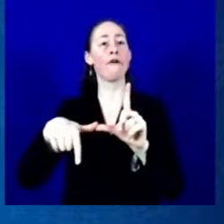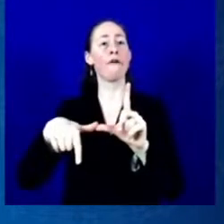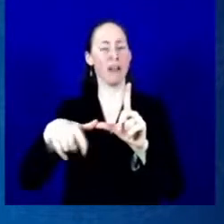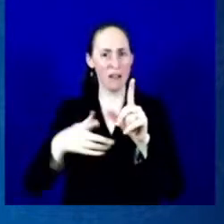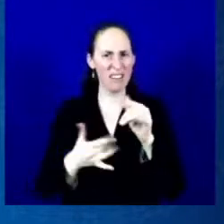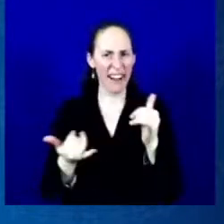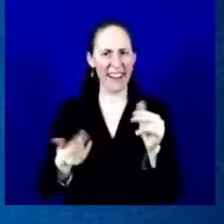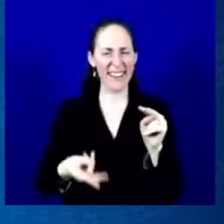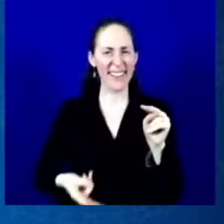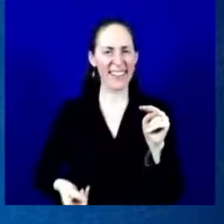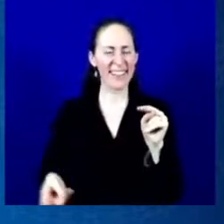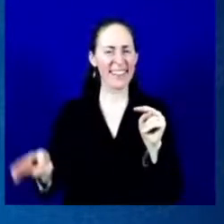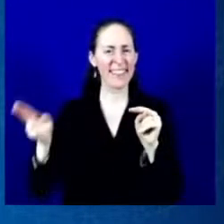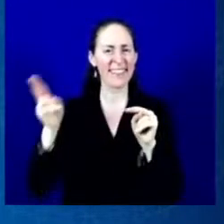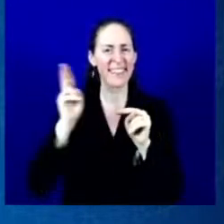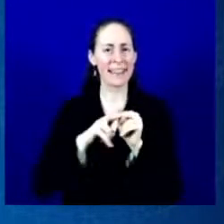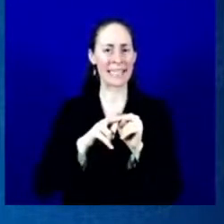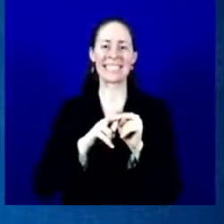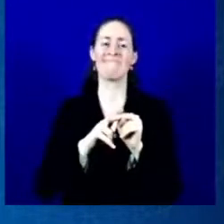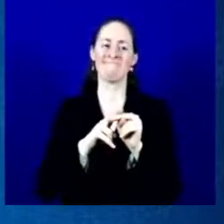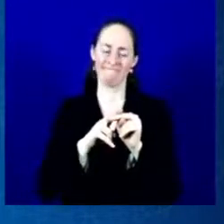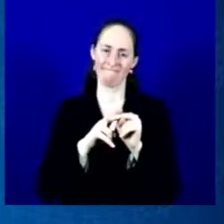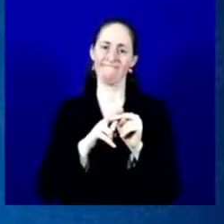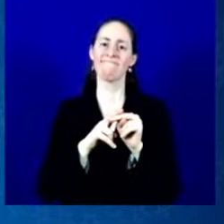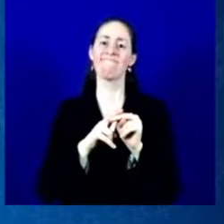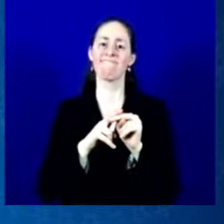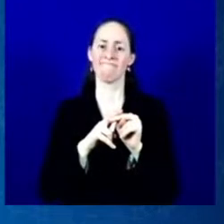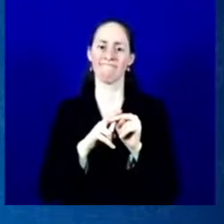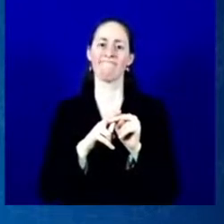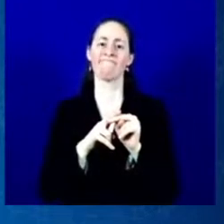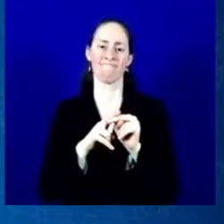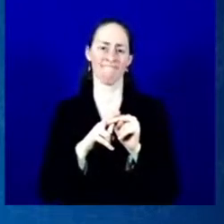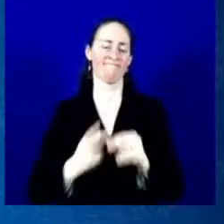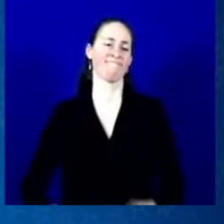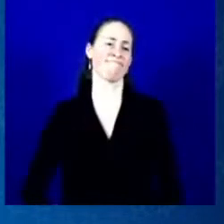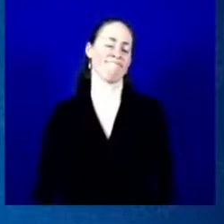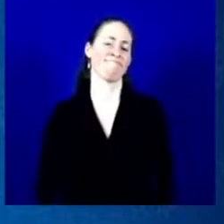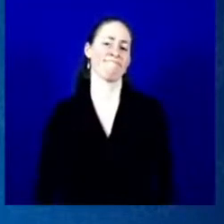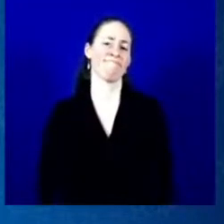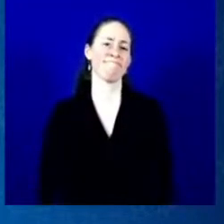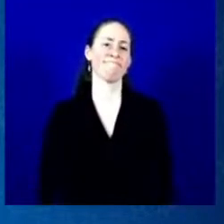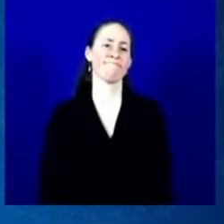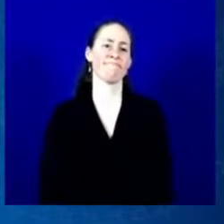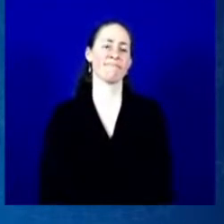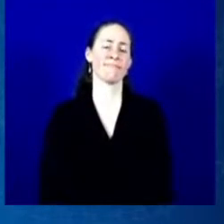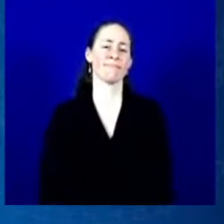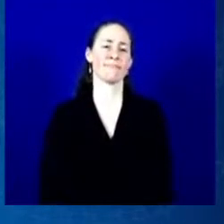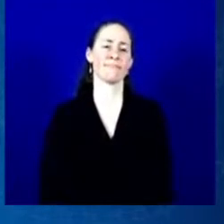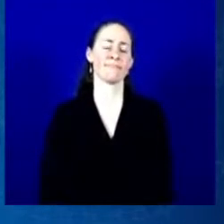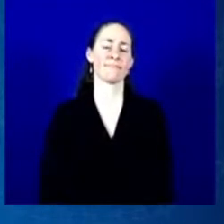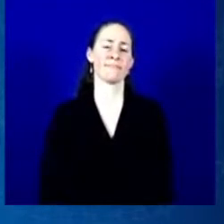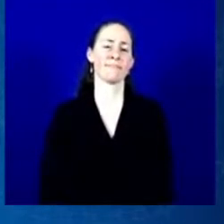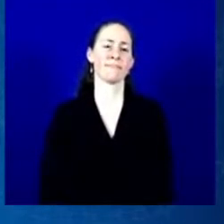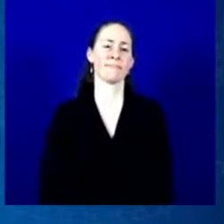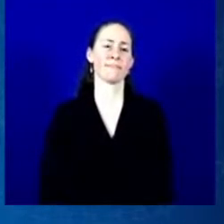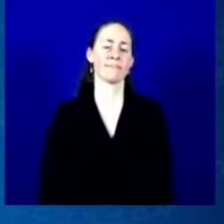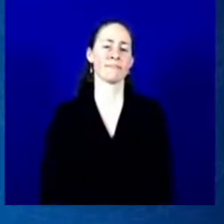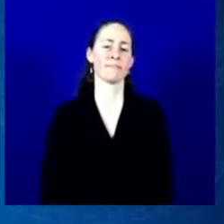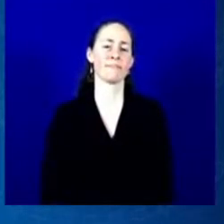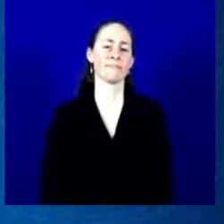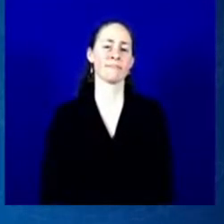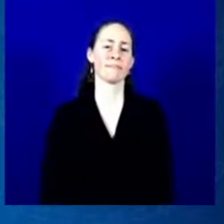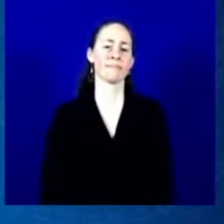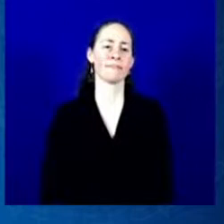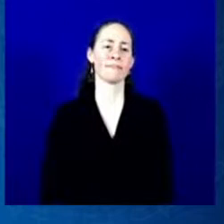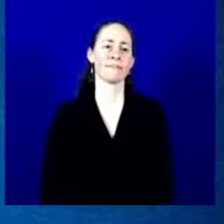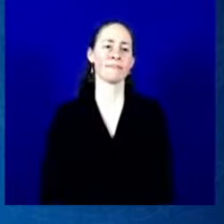wouldn't see bloodshed. More than 2 weeks ago in the Rose Garden, surrounded by some of the bravest people I know, the